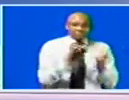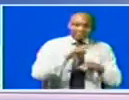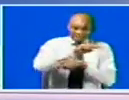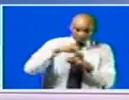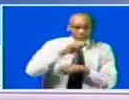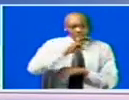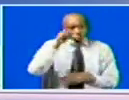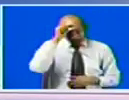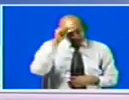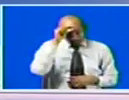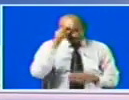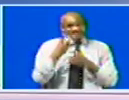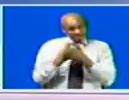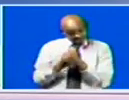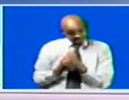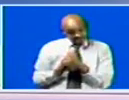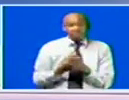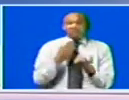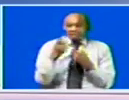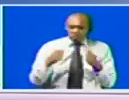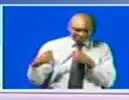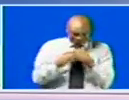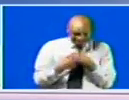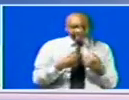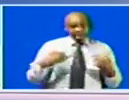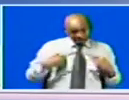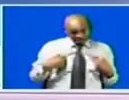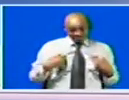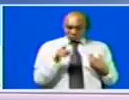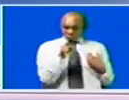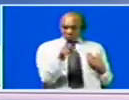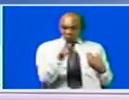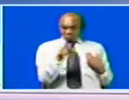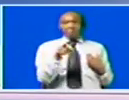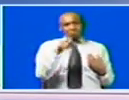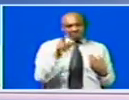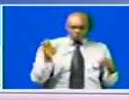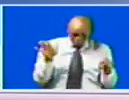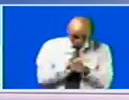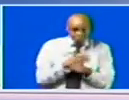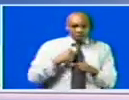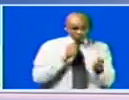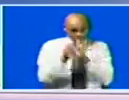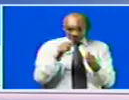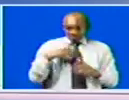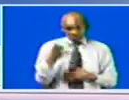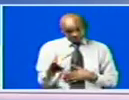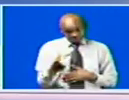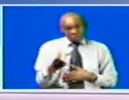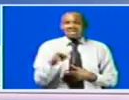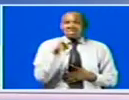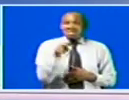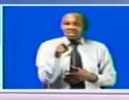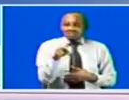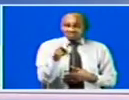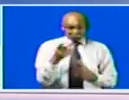county governments, partners to address constraints of up and down the value chain and develop fully functioning competitive value chains, have come to